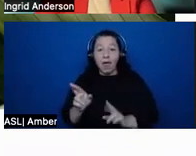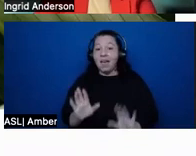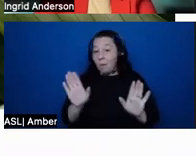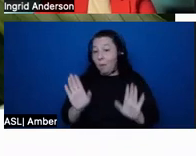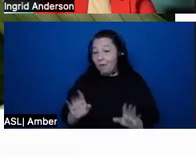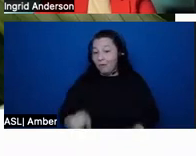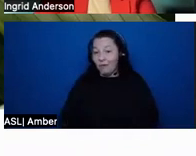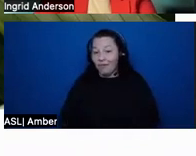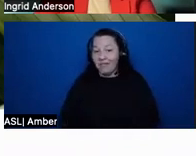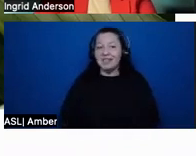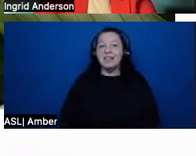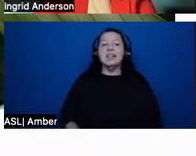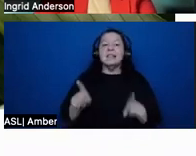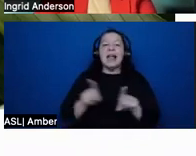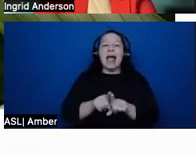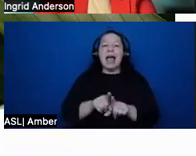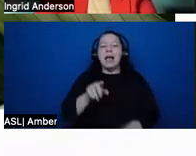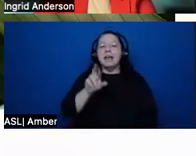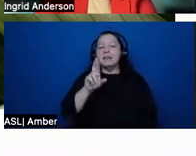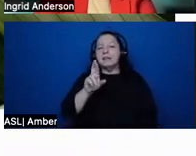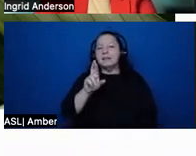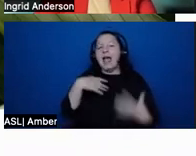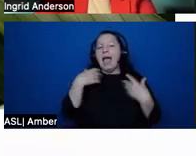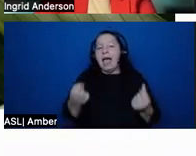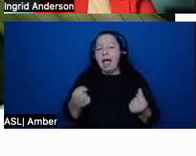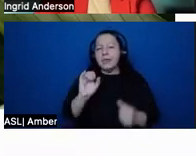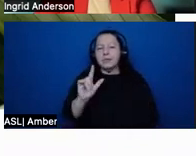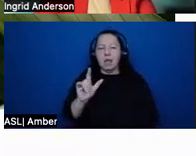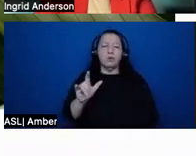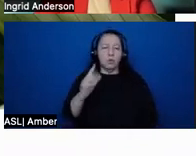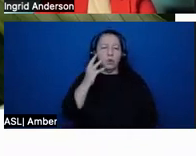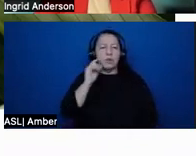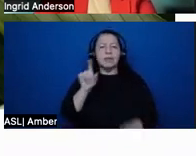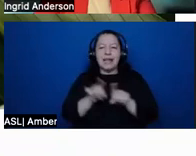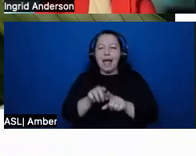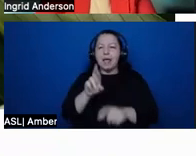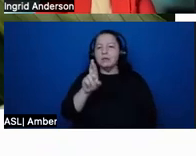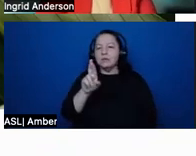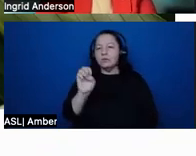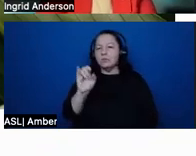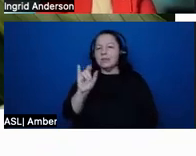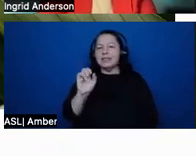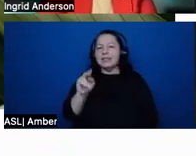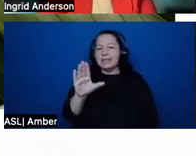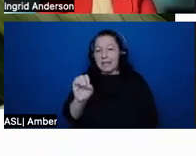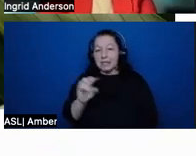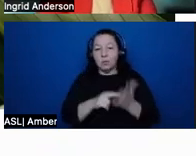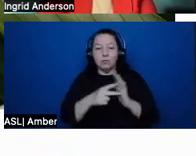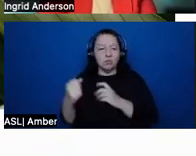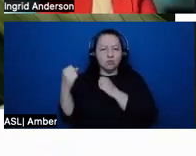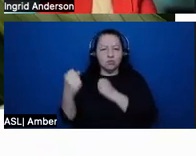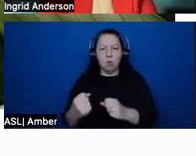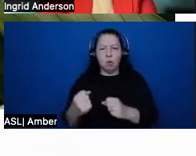As resilience. And so we just want to talk about how, if we're really able to reclaim